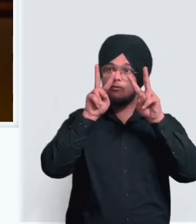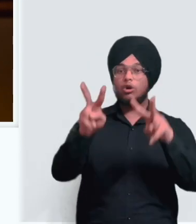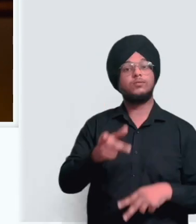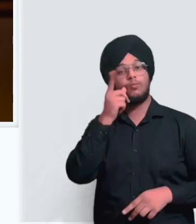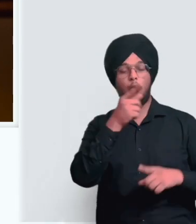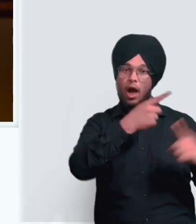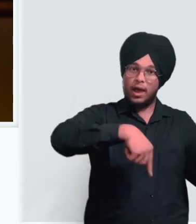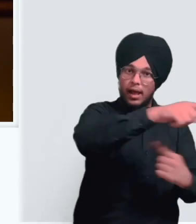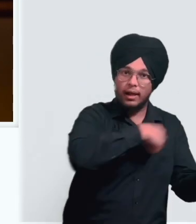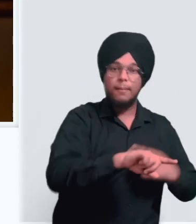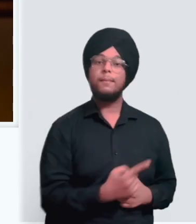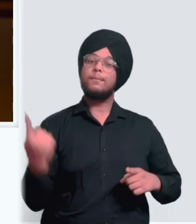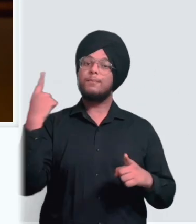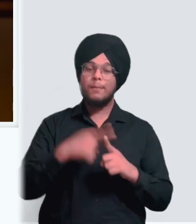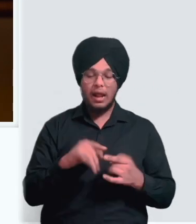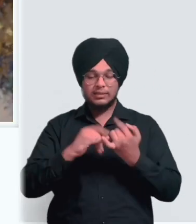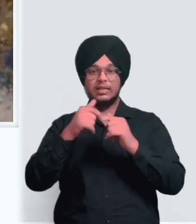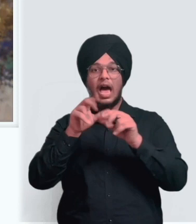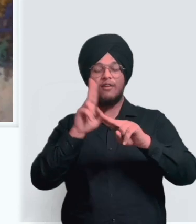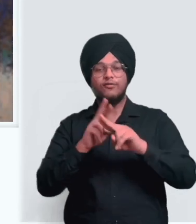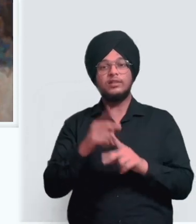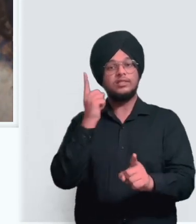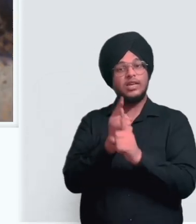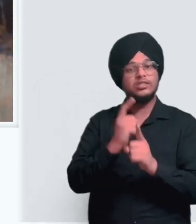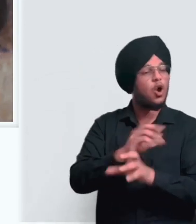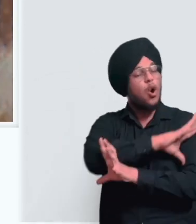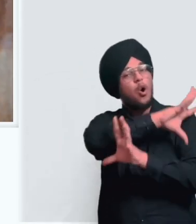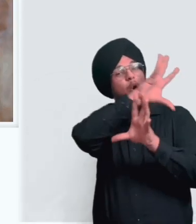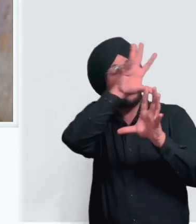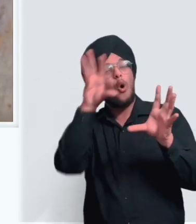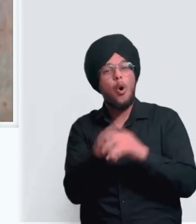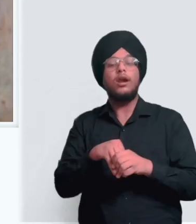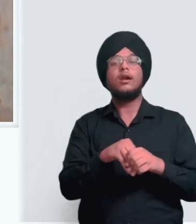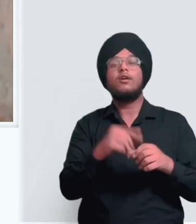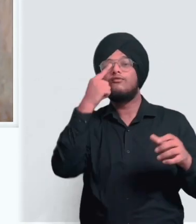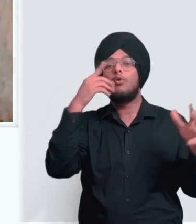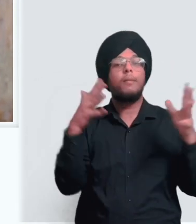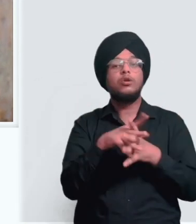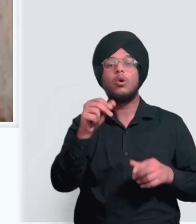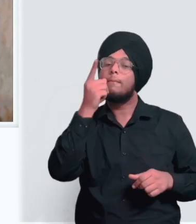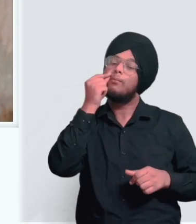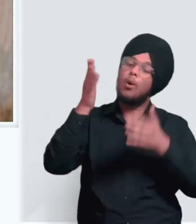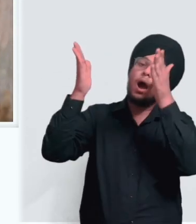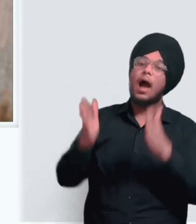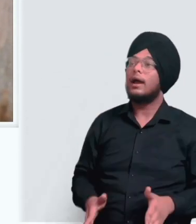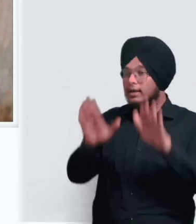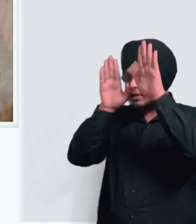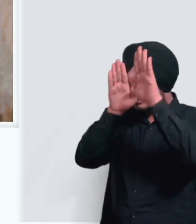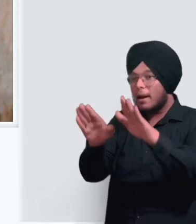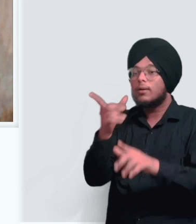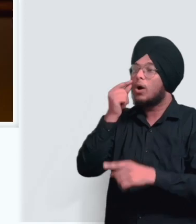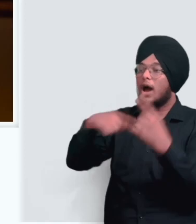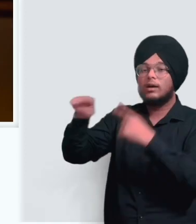was the administrative staff and the teachers. Therefore, the ballerinas depended on men for their economic stability and professional